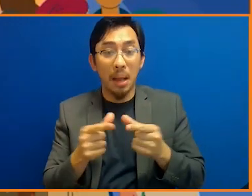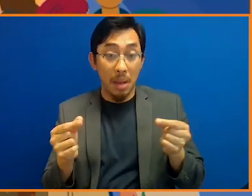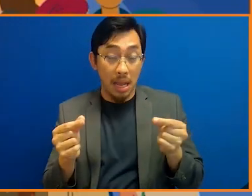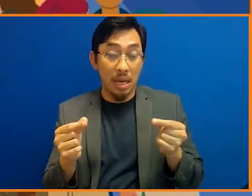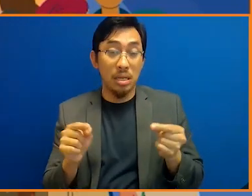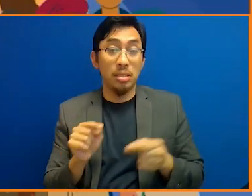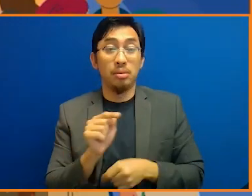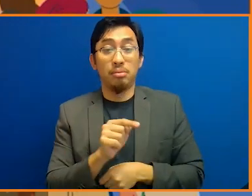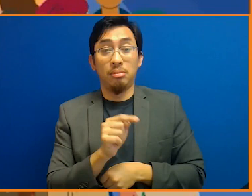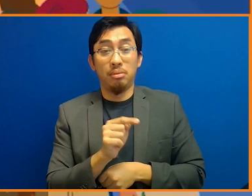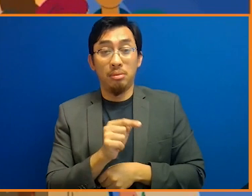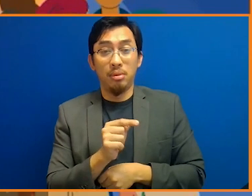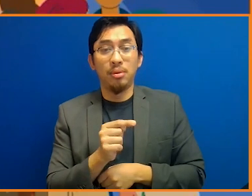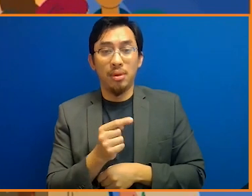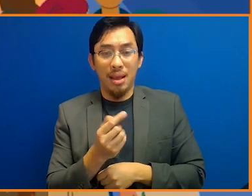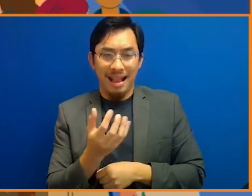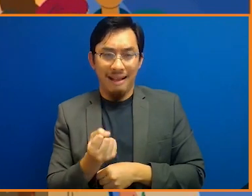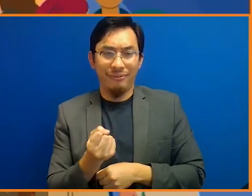but in Japan we